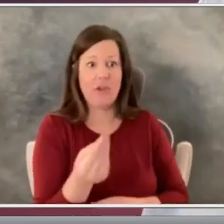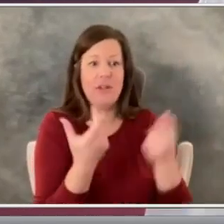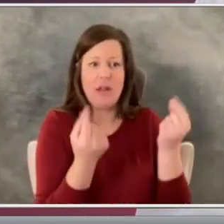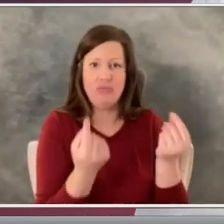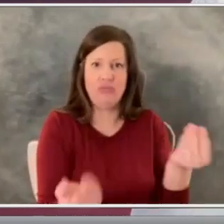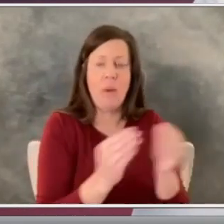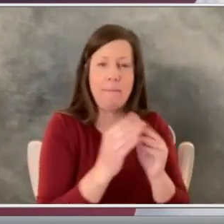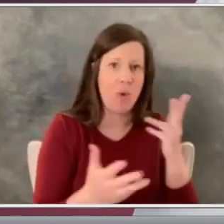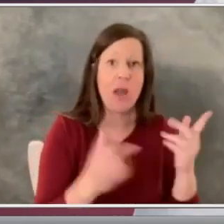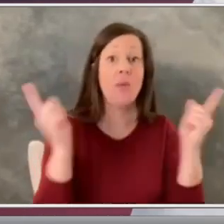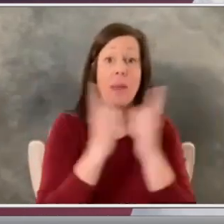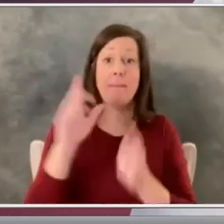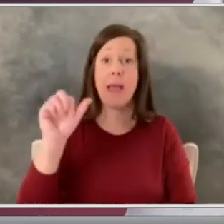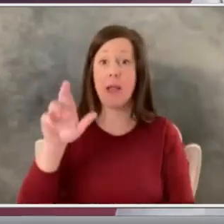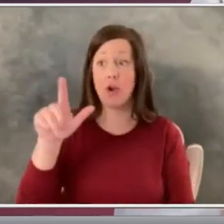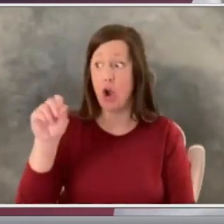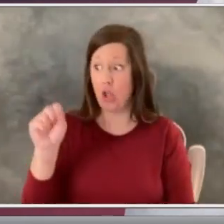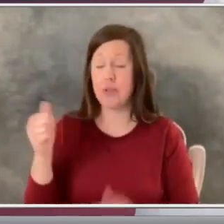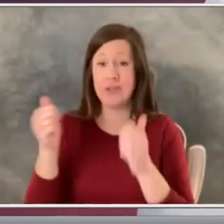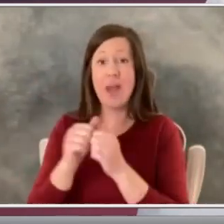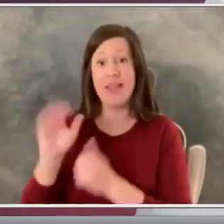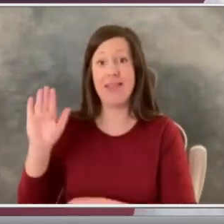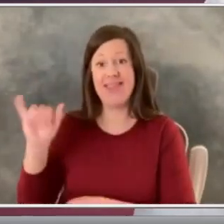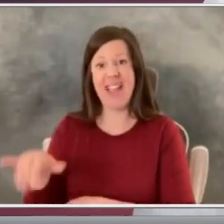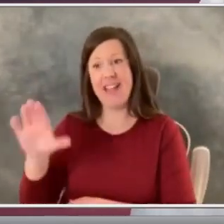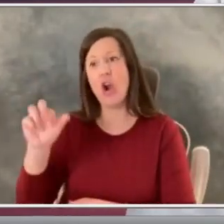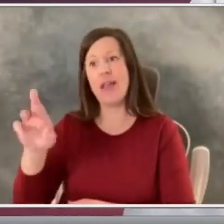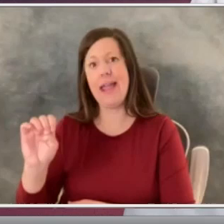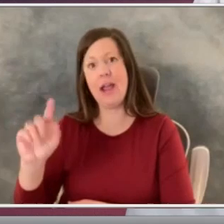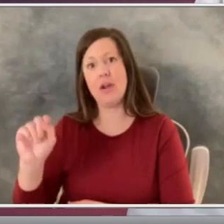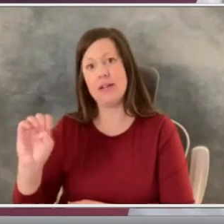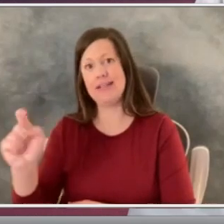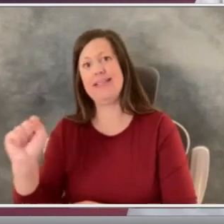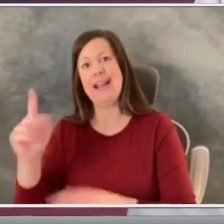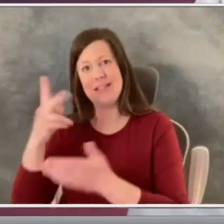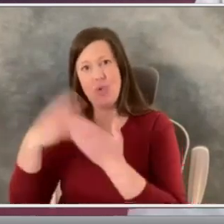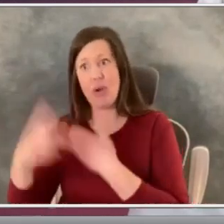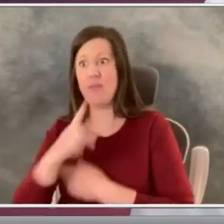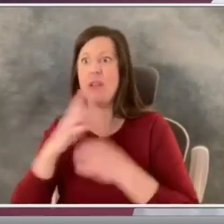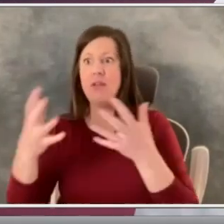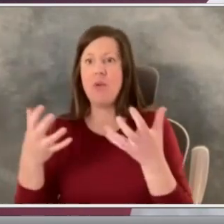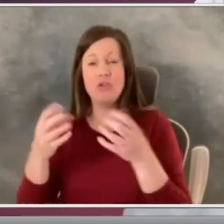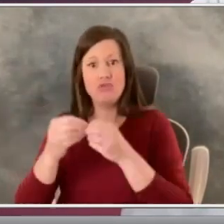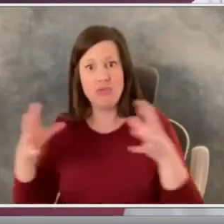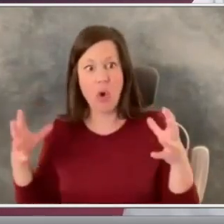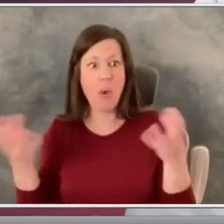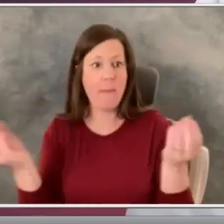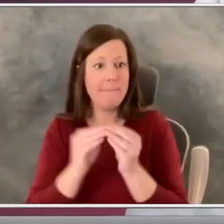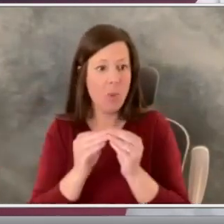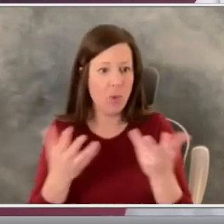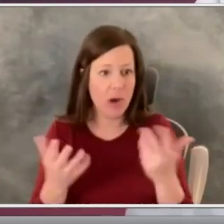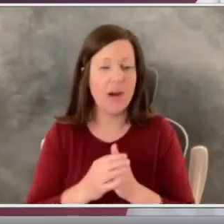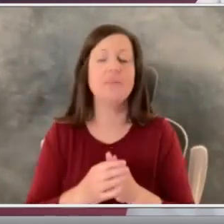Carlos through our Caretaking program. We're looking to expand that in the next few weeks and really grow that through Dr. Jaime Perales, who you've had on the show.